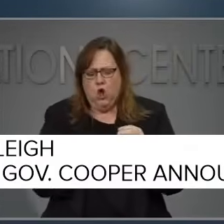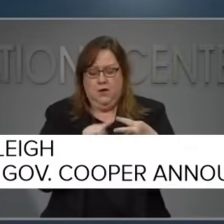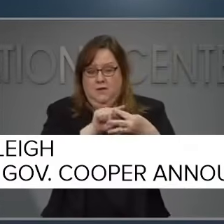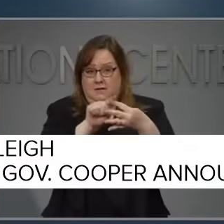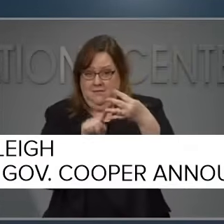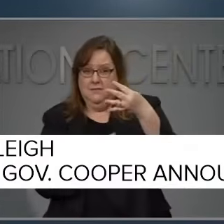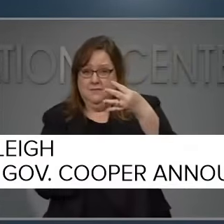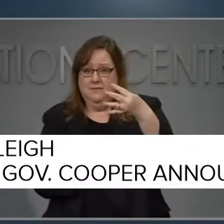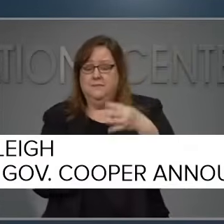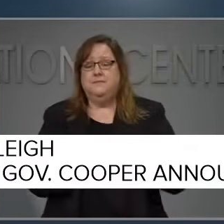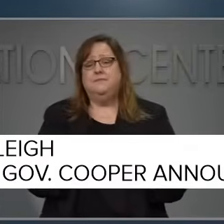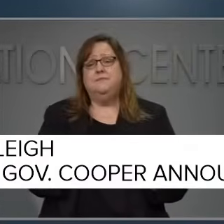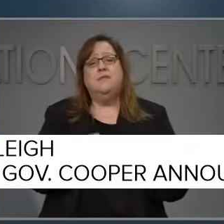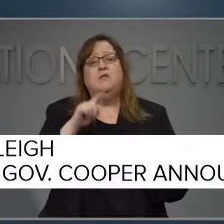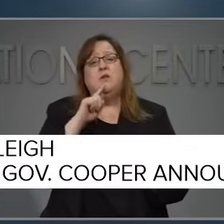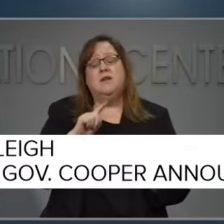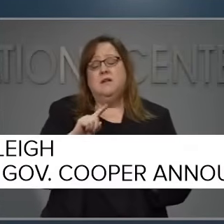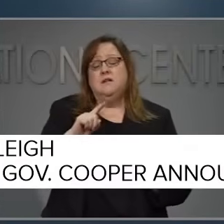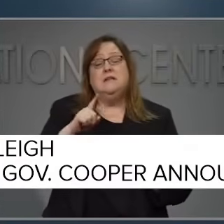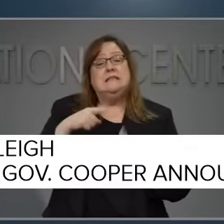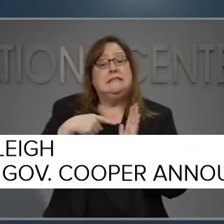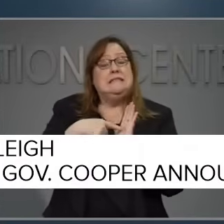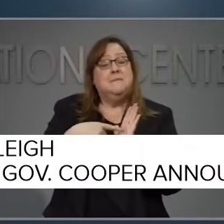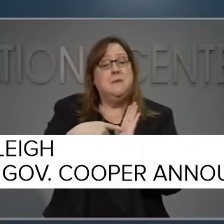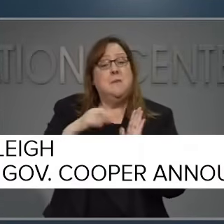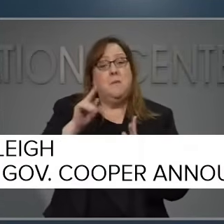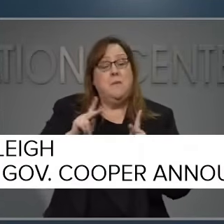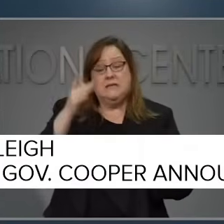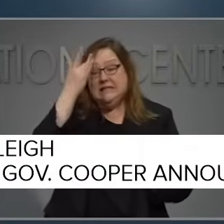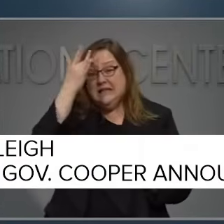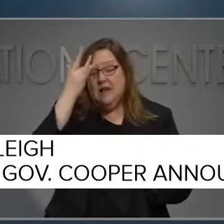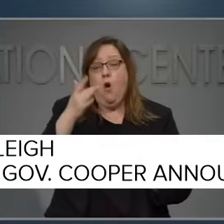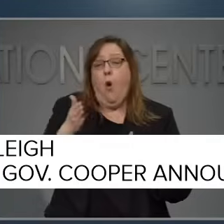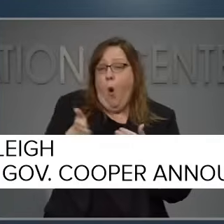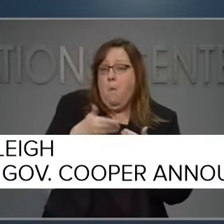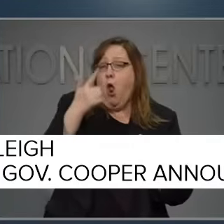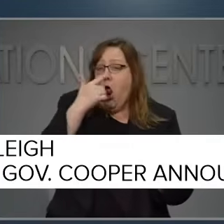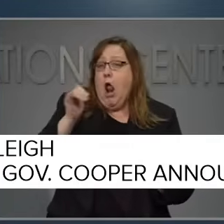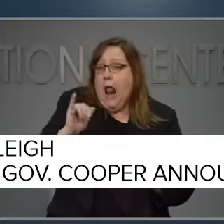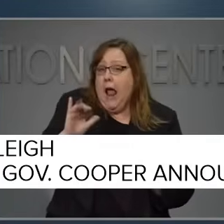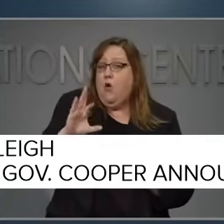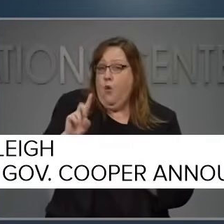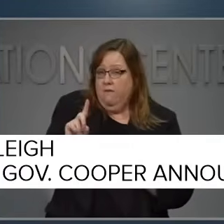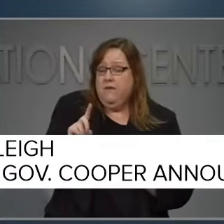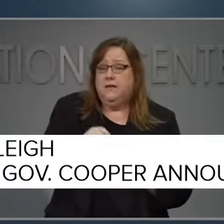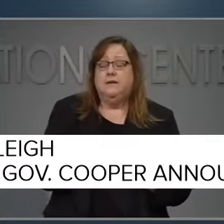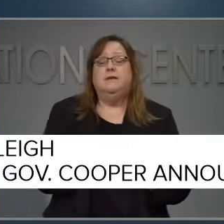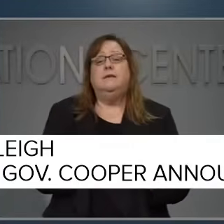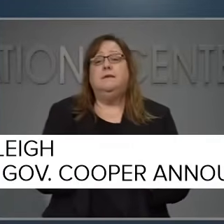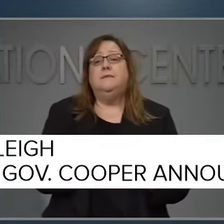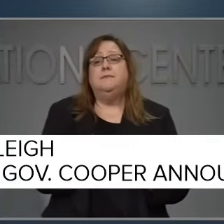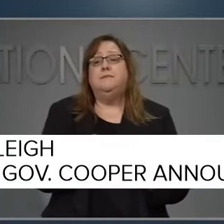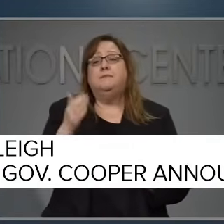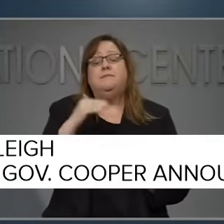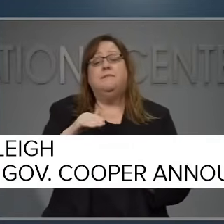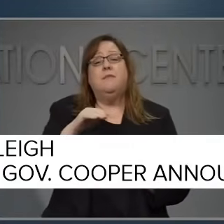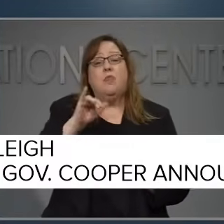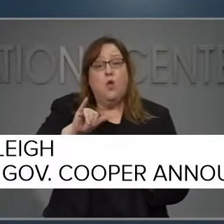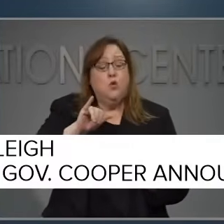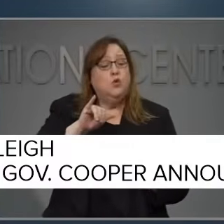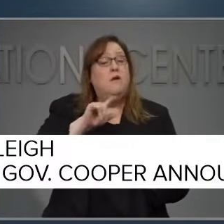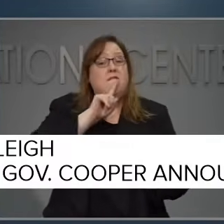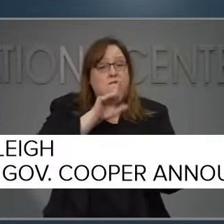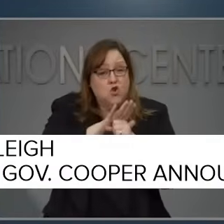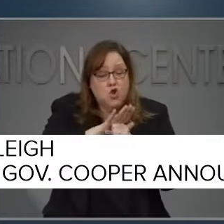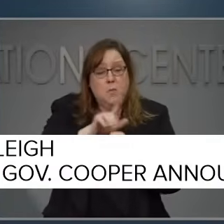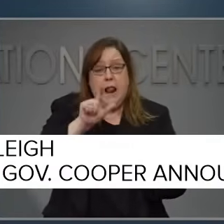lab-confirmed cases, positive tests as a percentage of total tests, and hospitalizations. These indicators